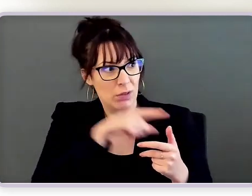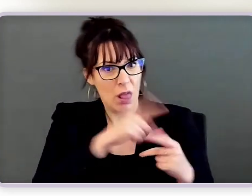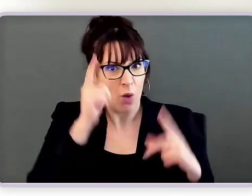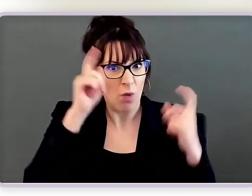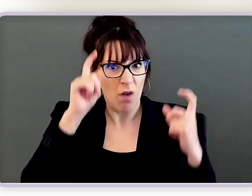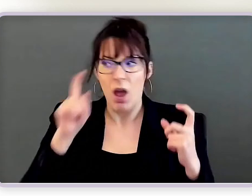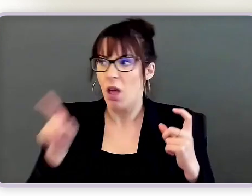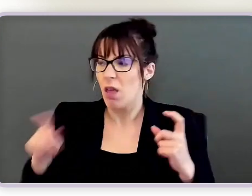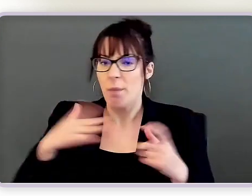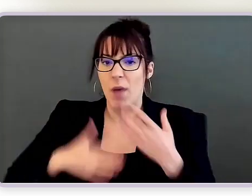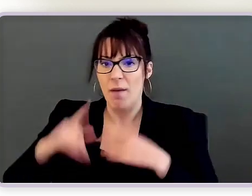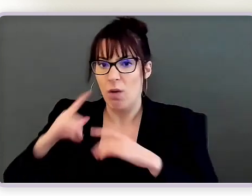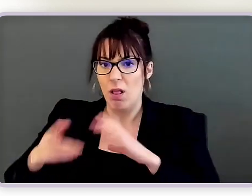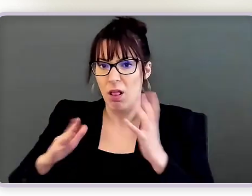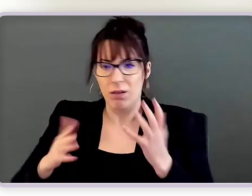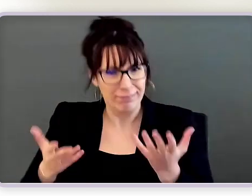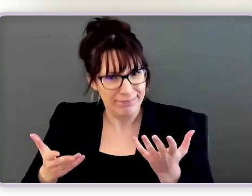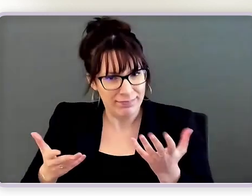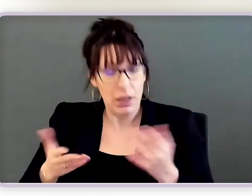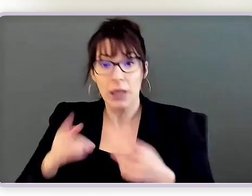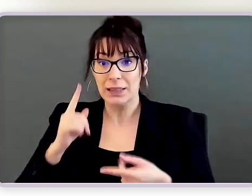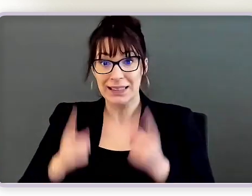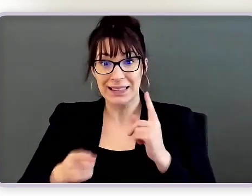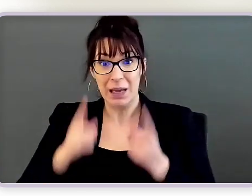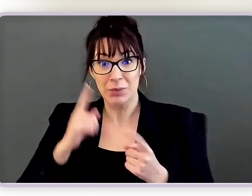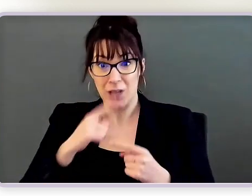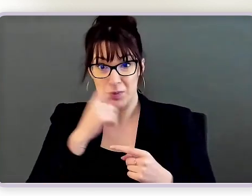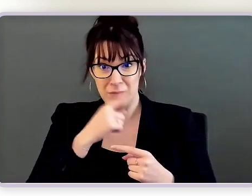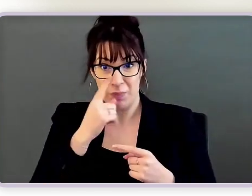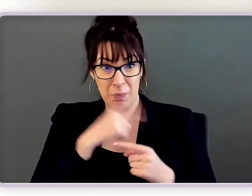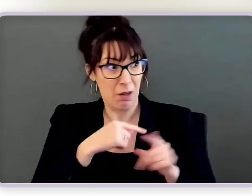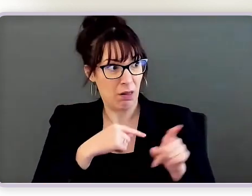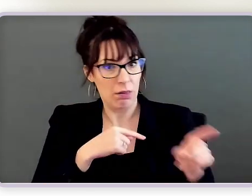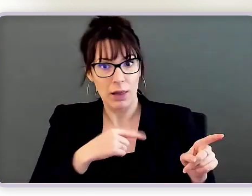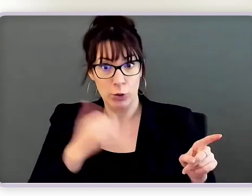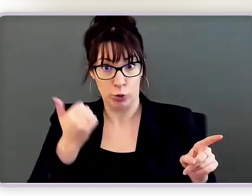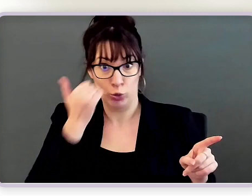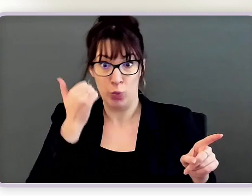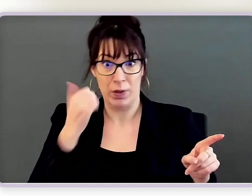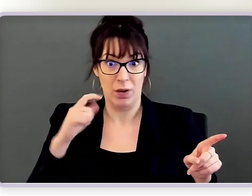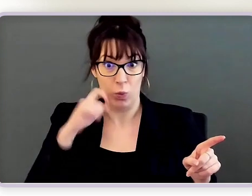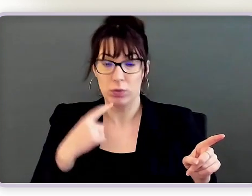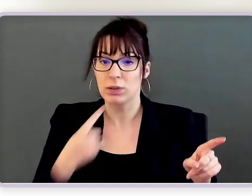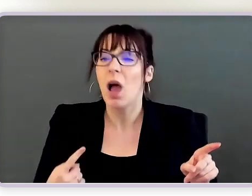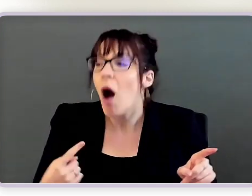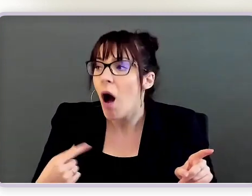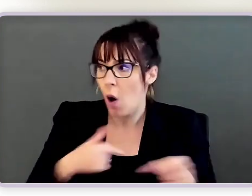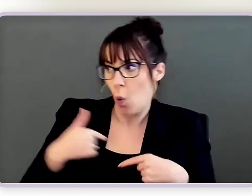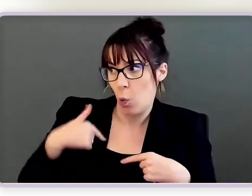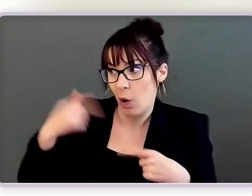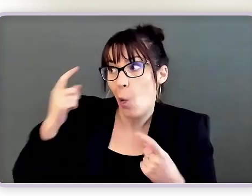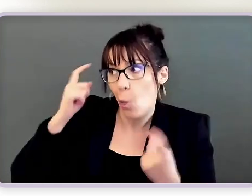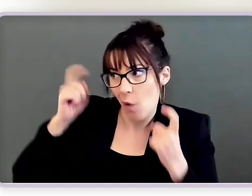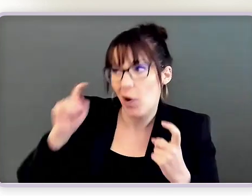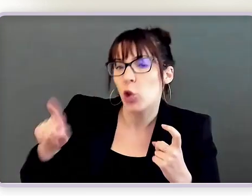disability, you know, we were worried you might swear at the dinner, so we didn't invite you. But smart people don't. They just make